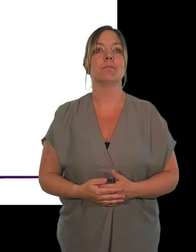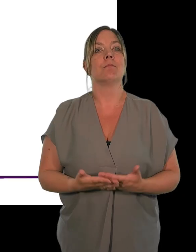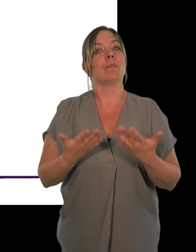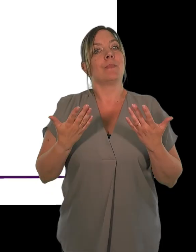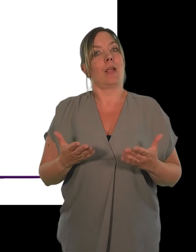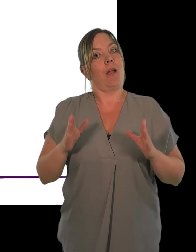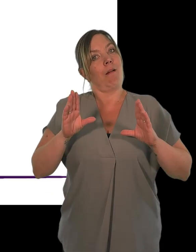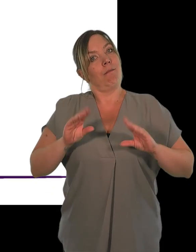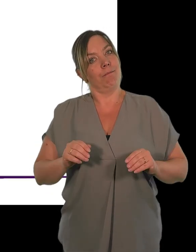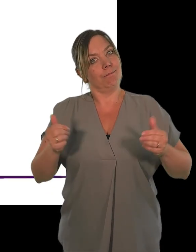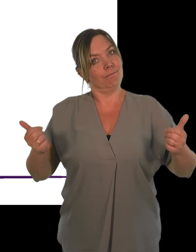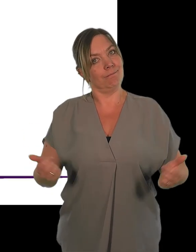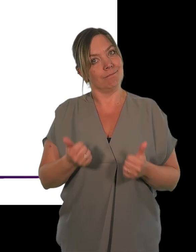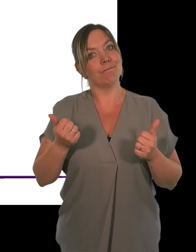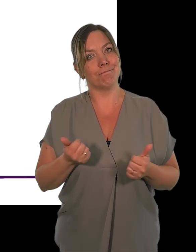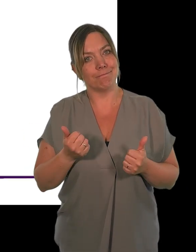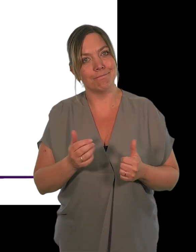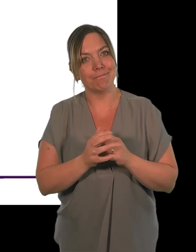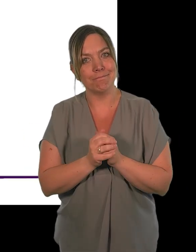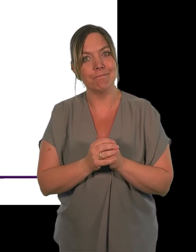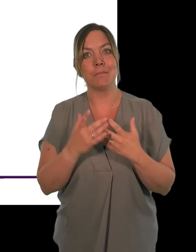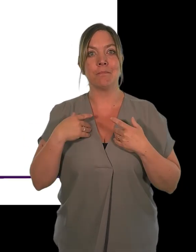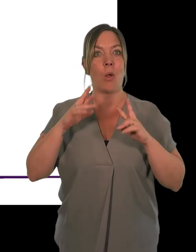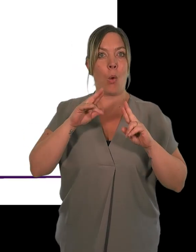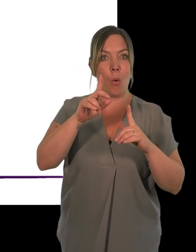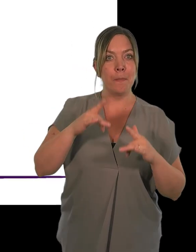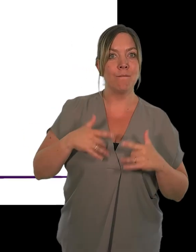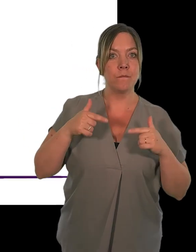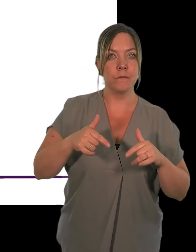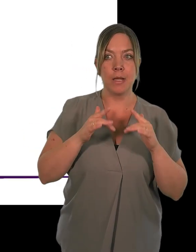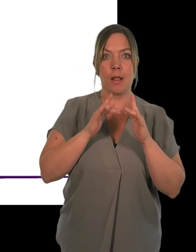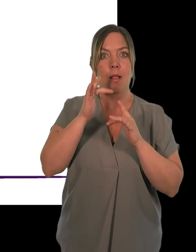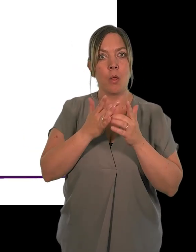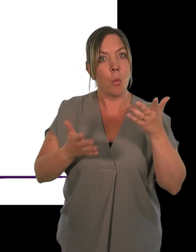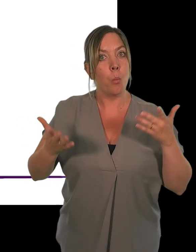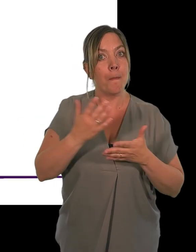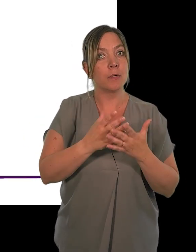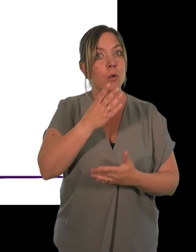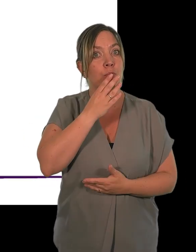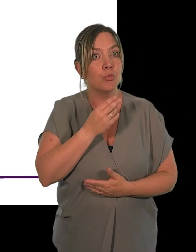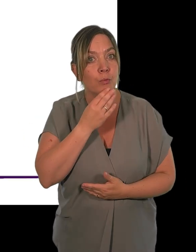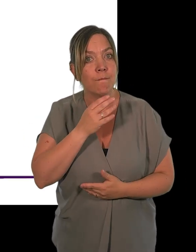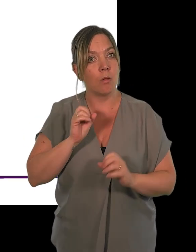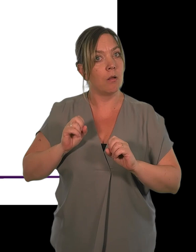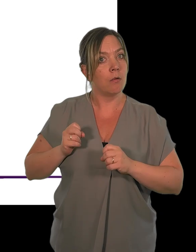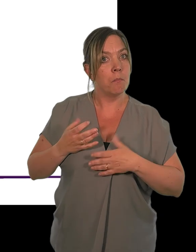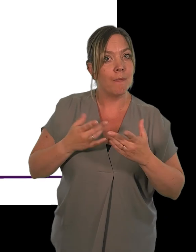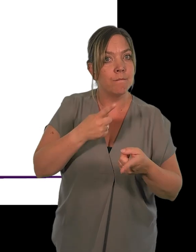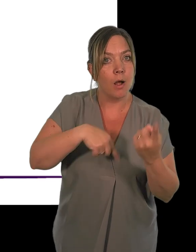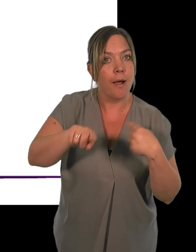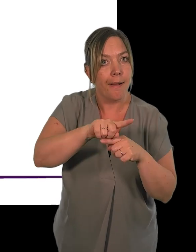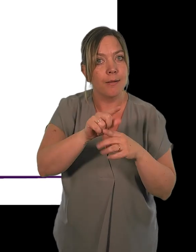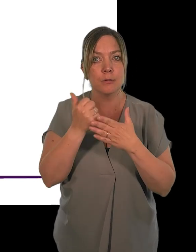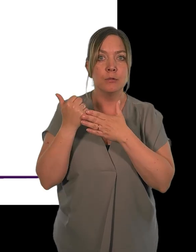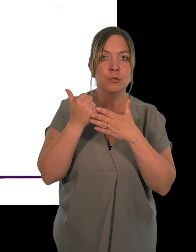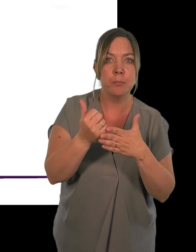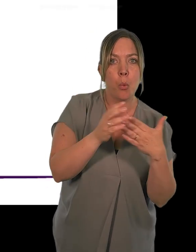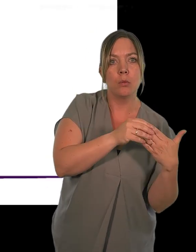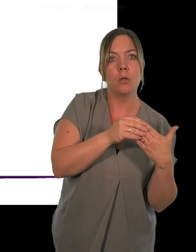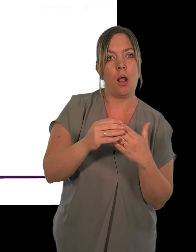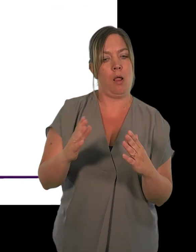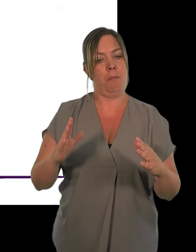Which leaves me finally to say, I hope you found this webinar useful and it's provided you with the necessary support and